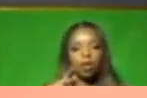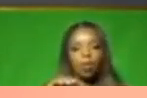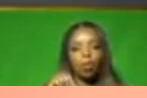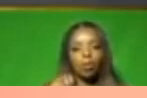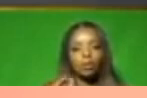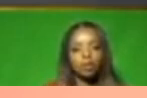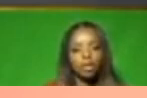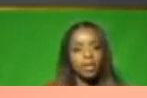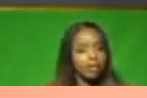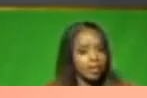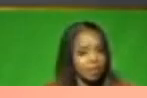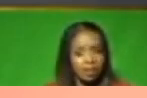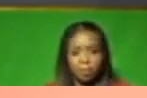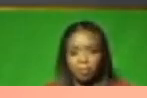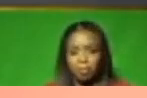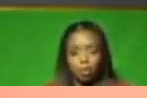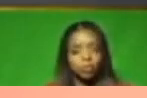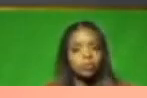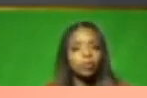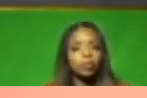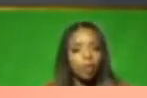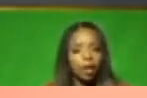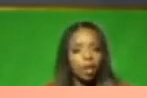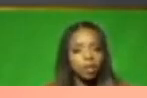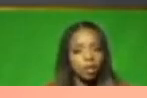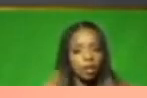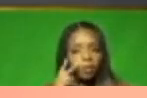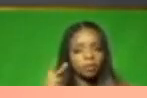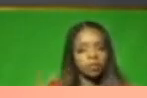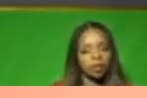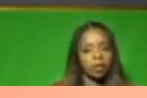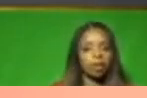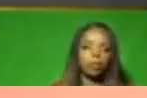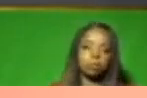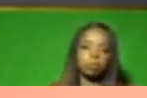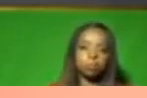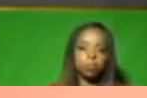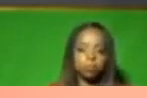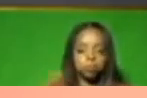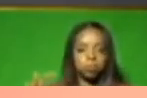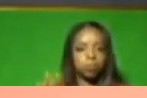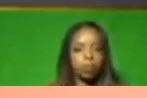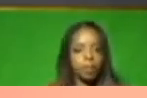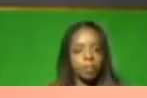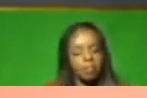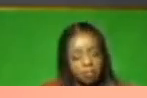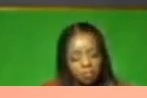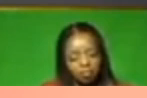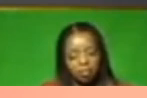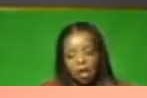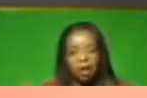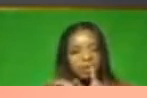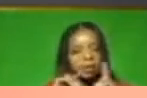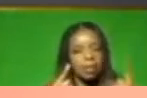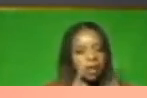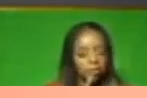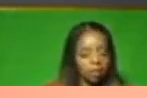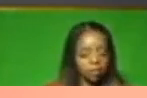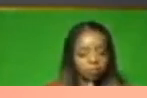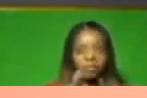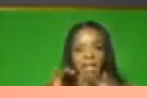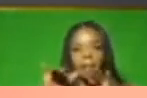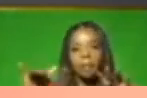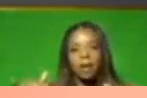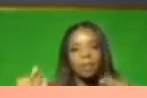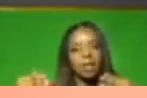close cooperation with various departments, public entities, and spheres of government,